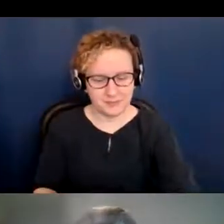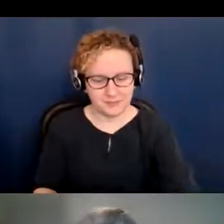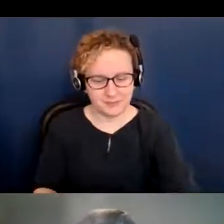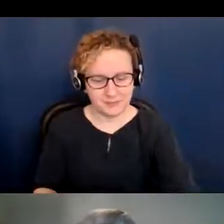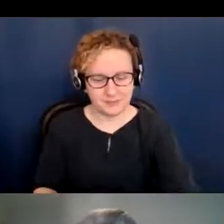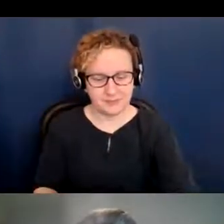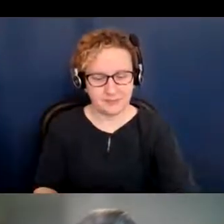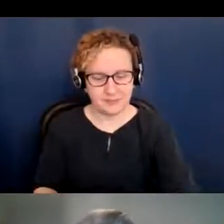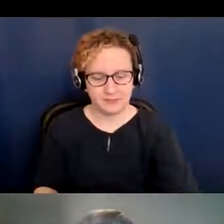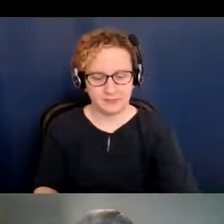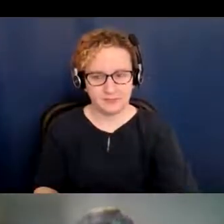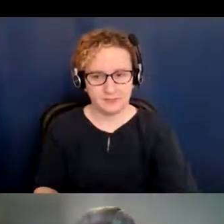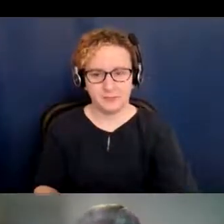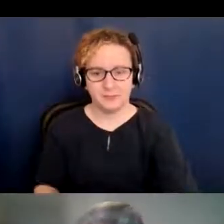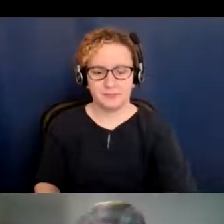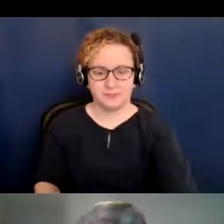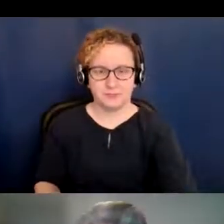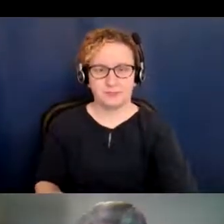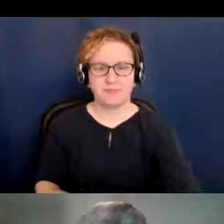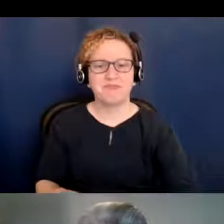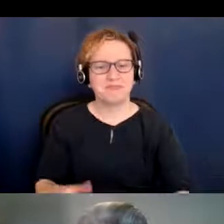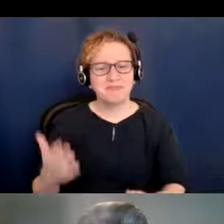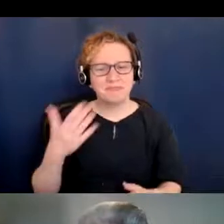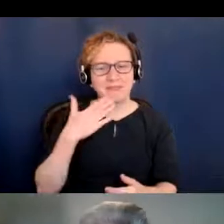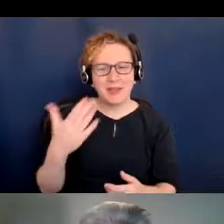Great, thank you.